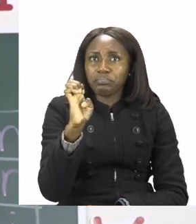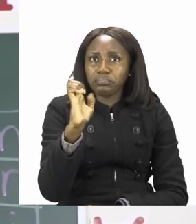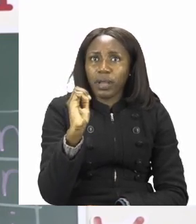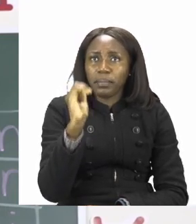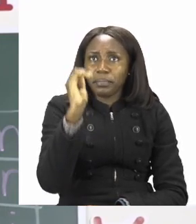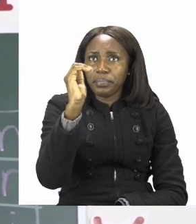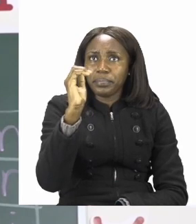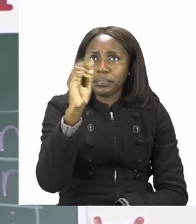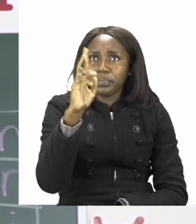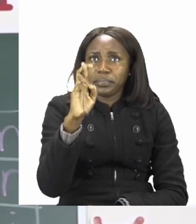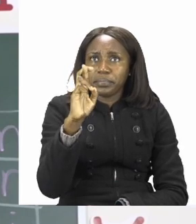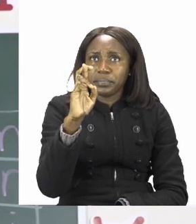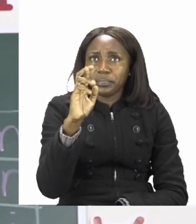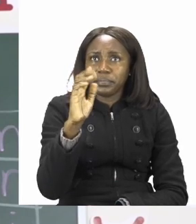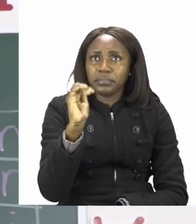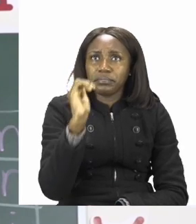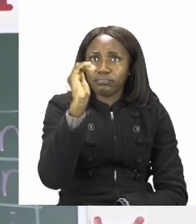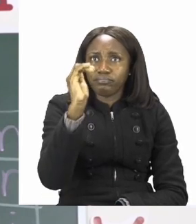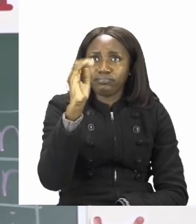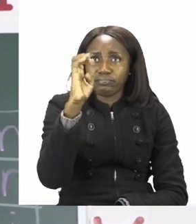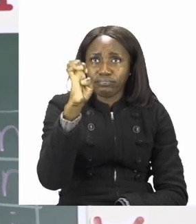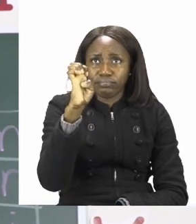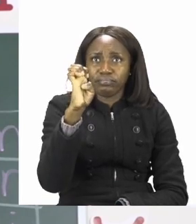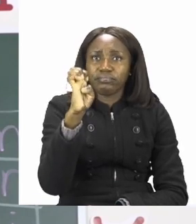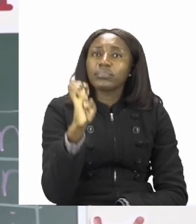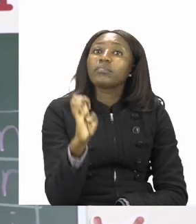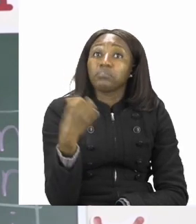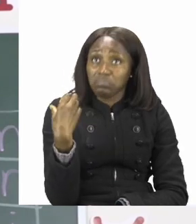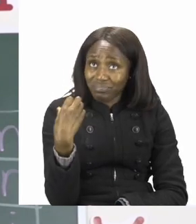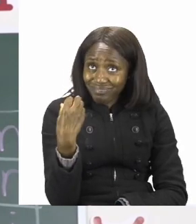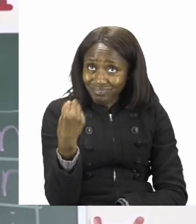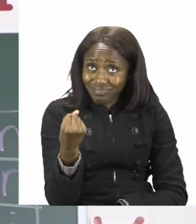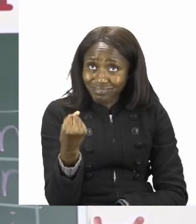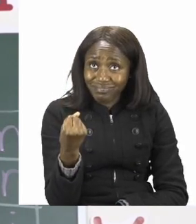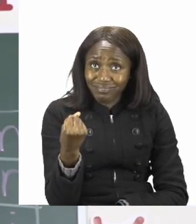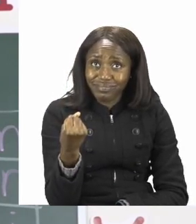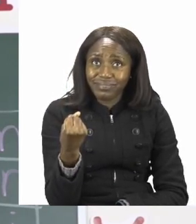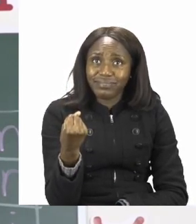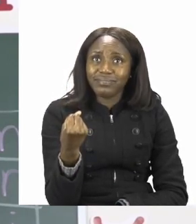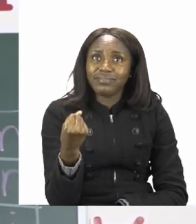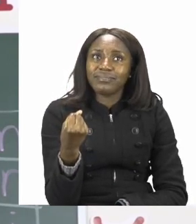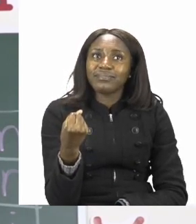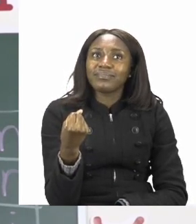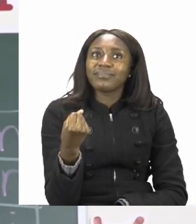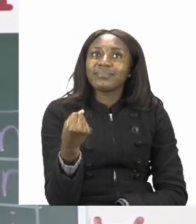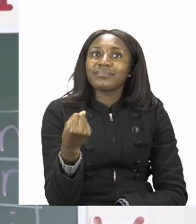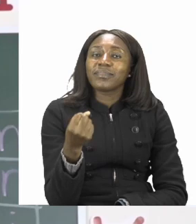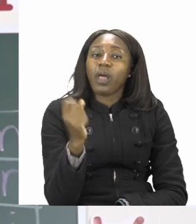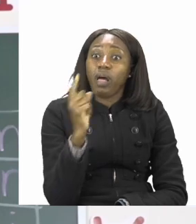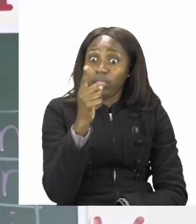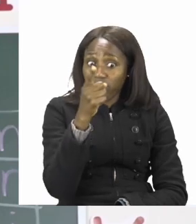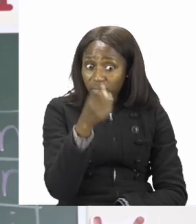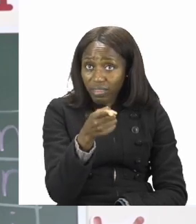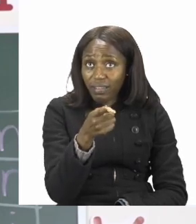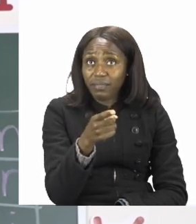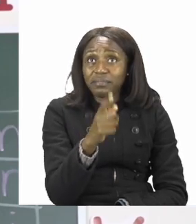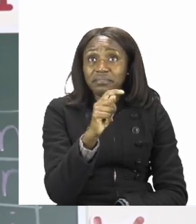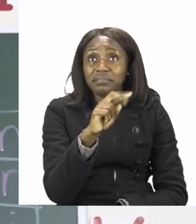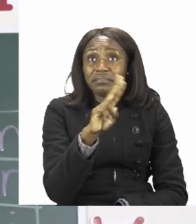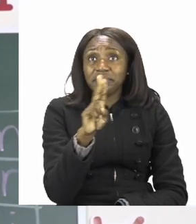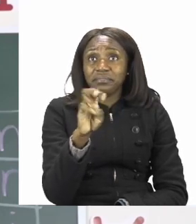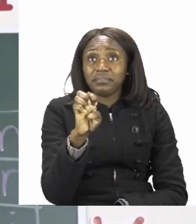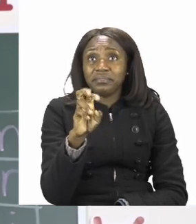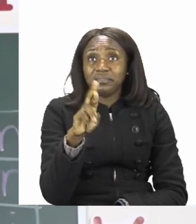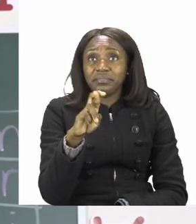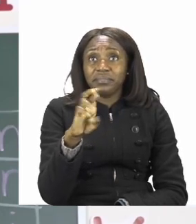E and an R and another E. So we have found our word